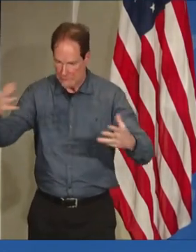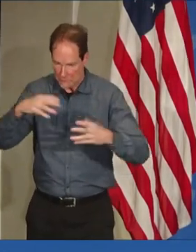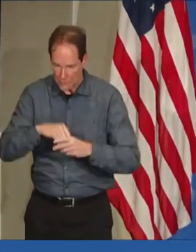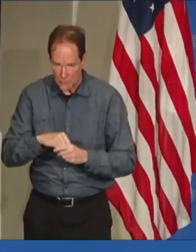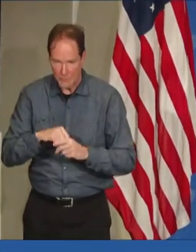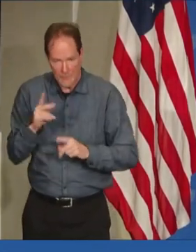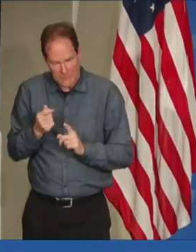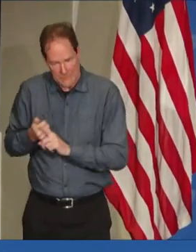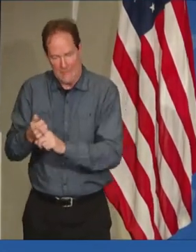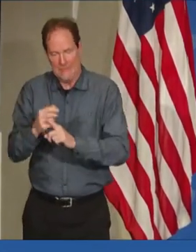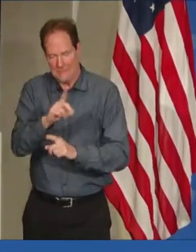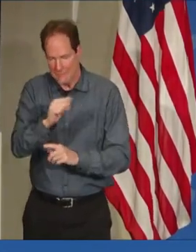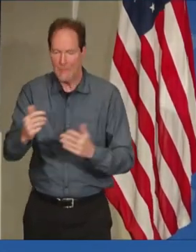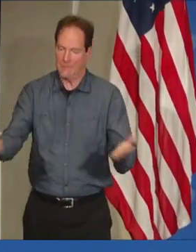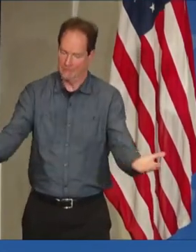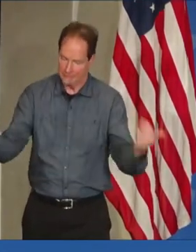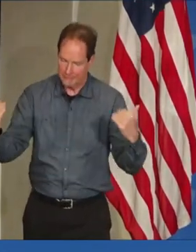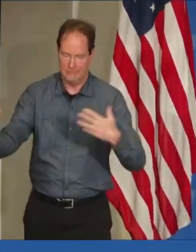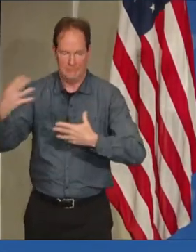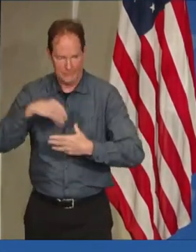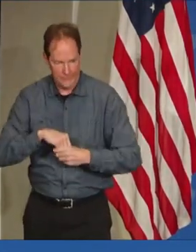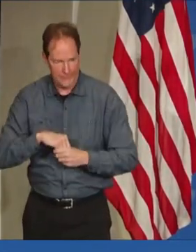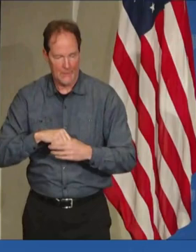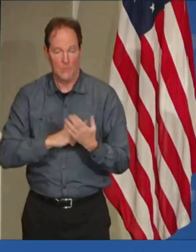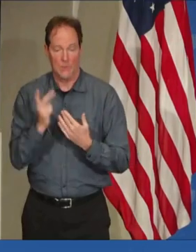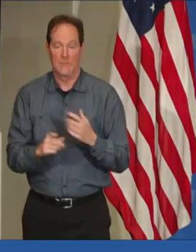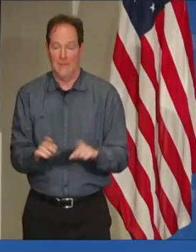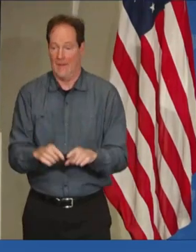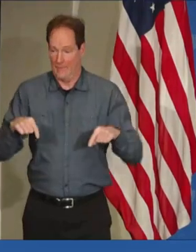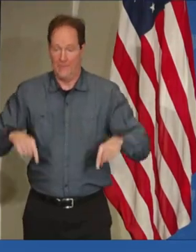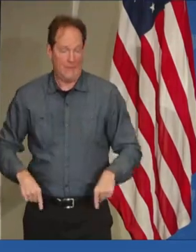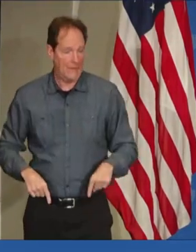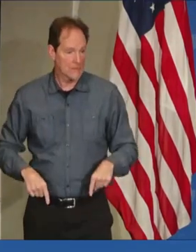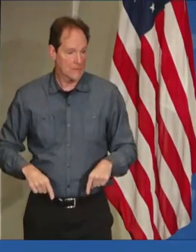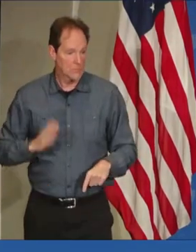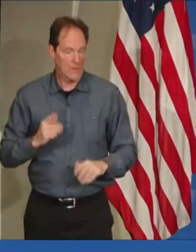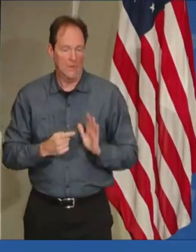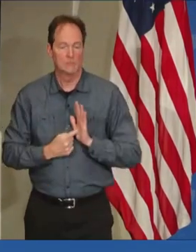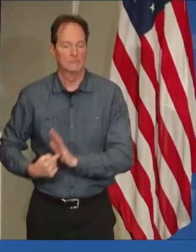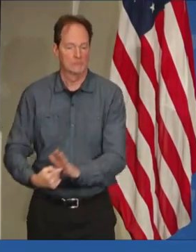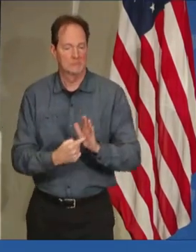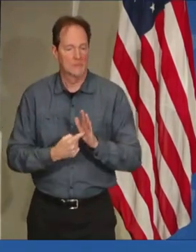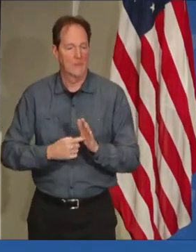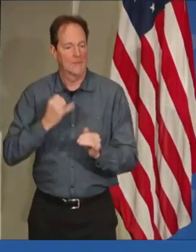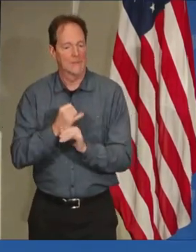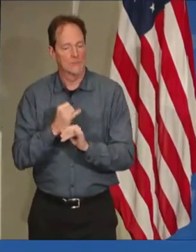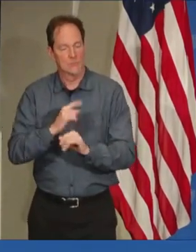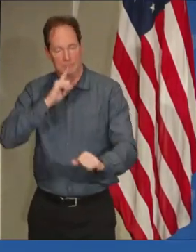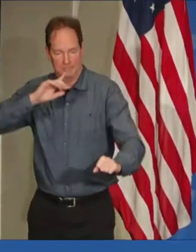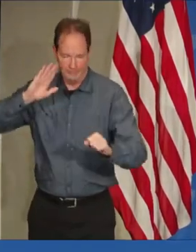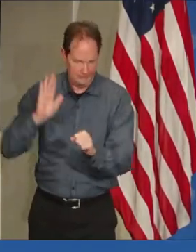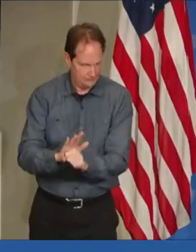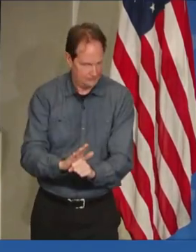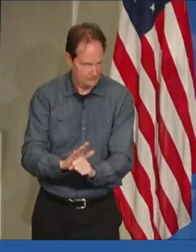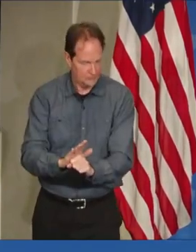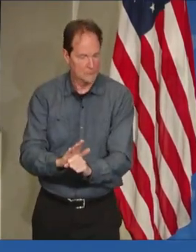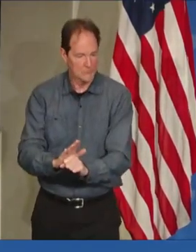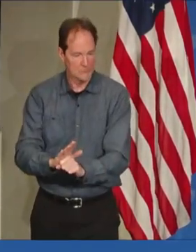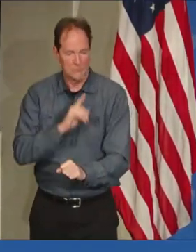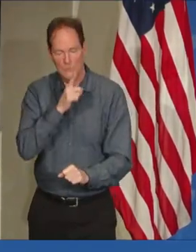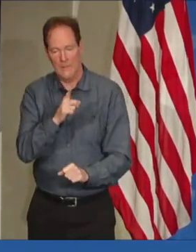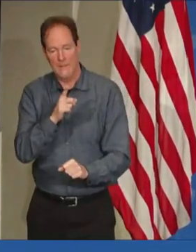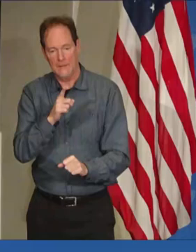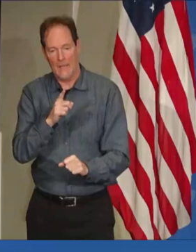disability, that programs like this really demonstrate the institution's commitment to really kind